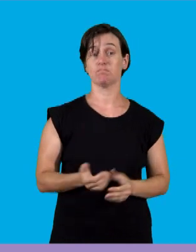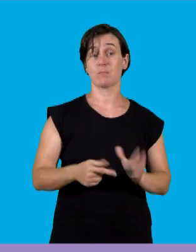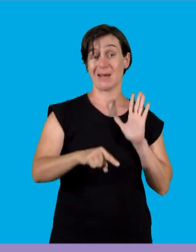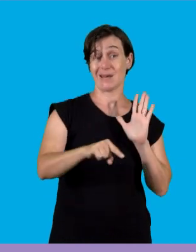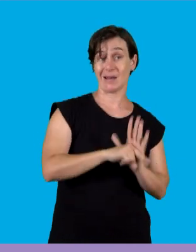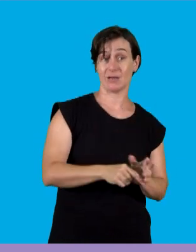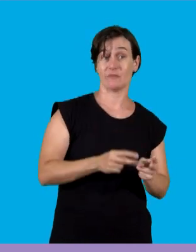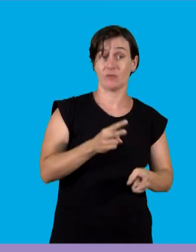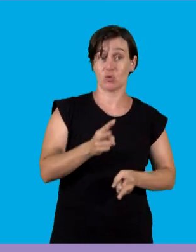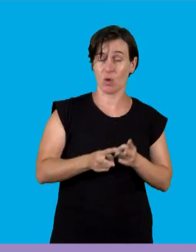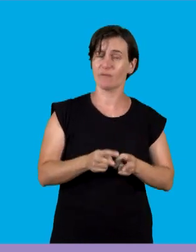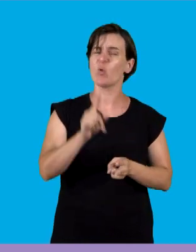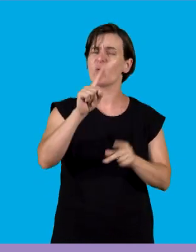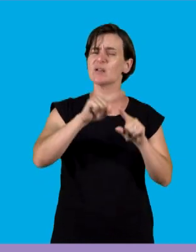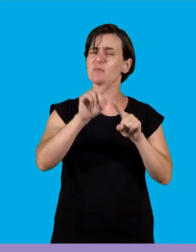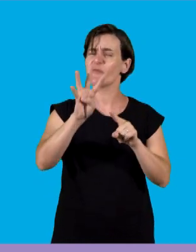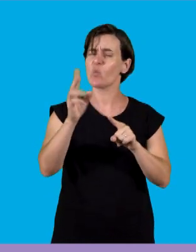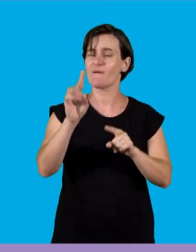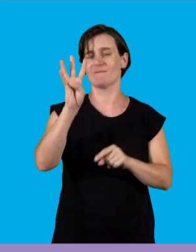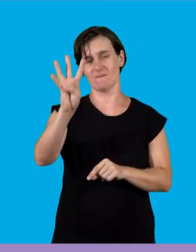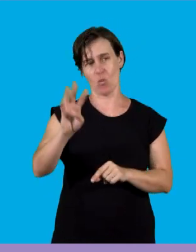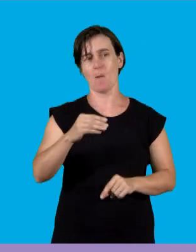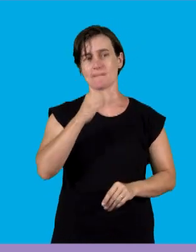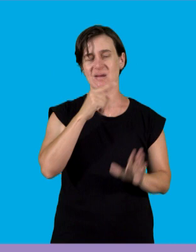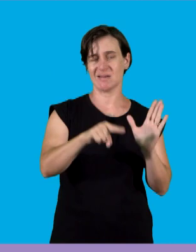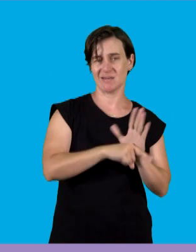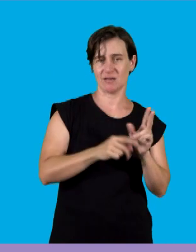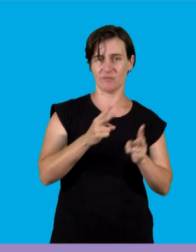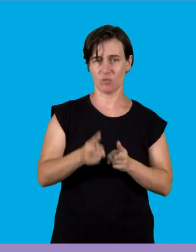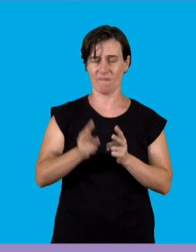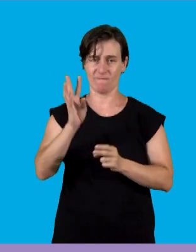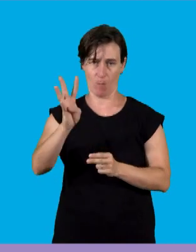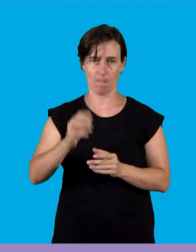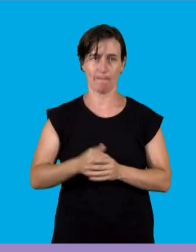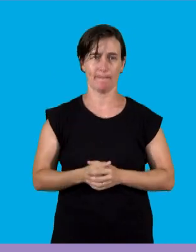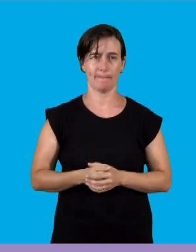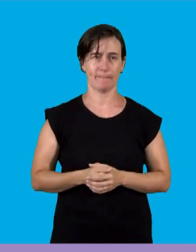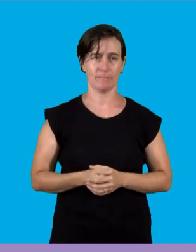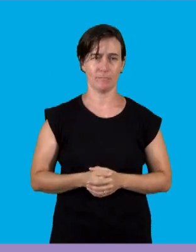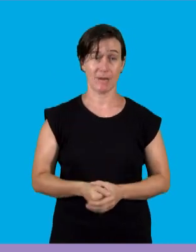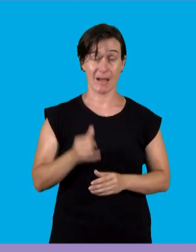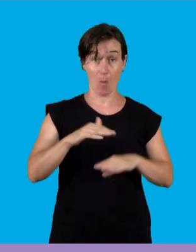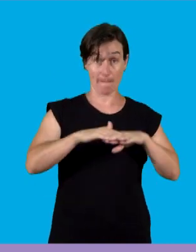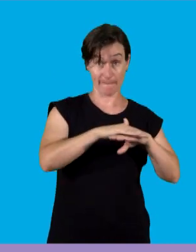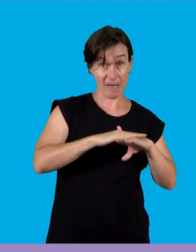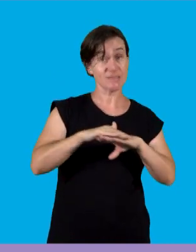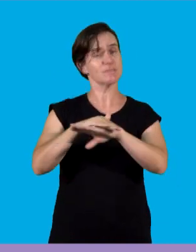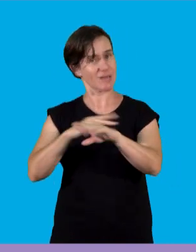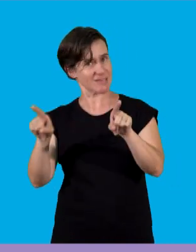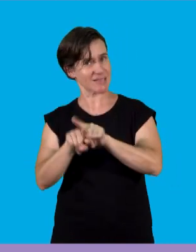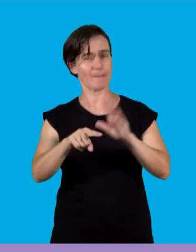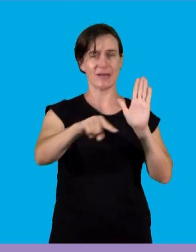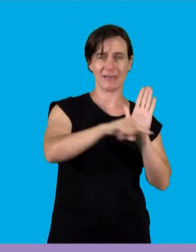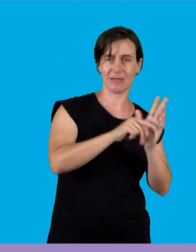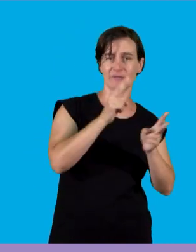12, and 1 times 4 is of course a 4. Now because the base is the same and we